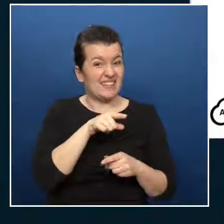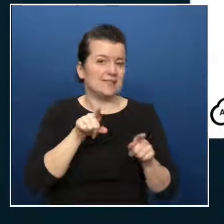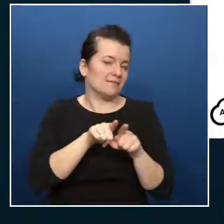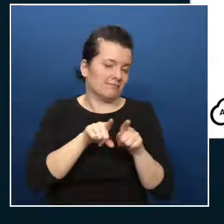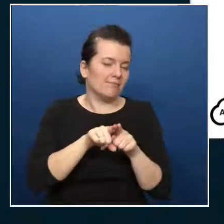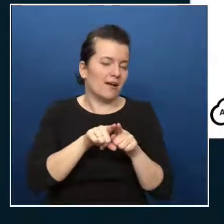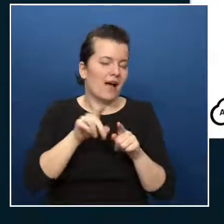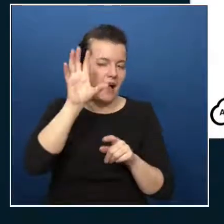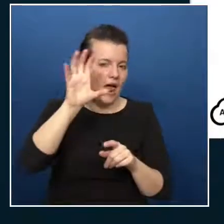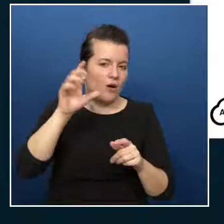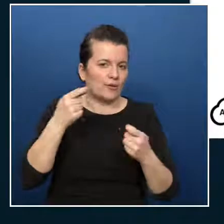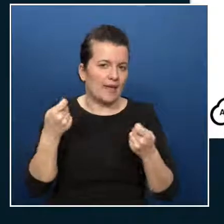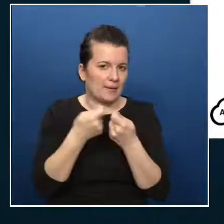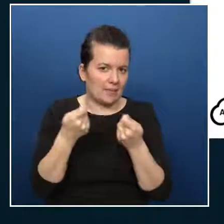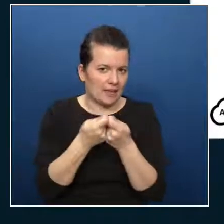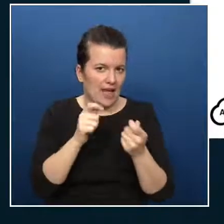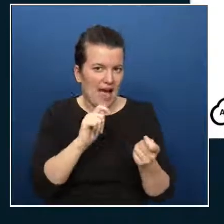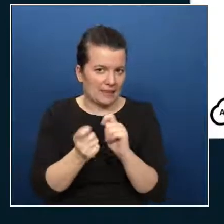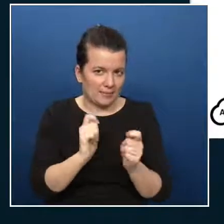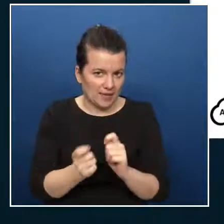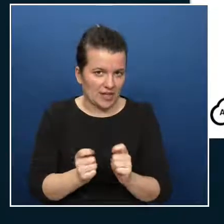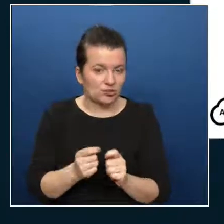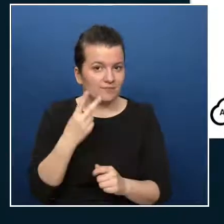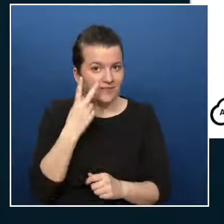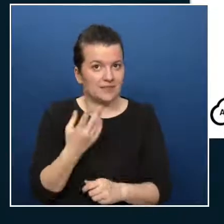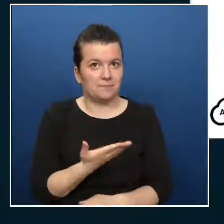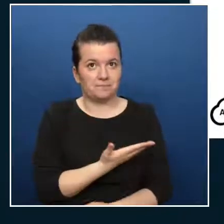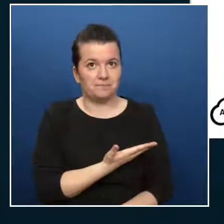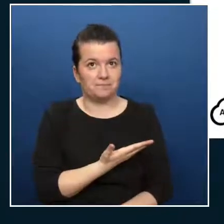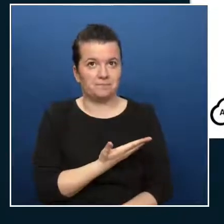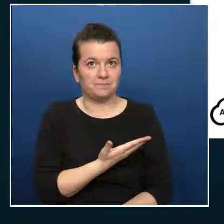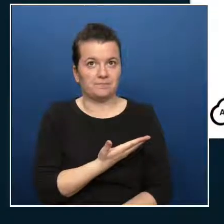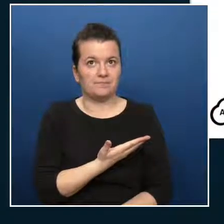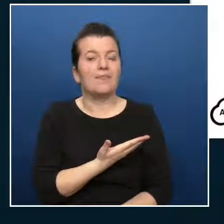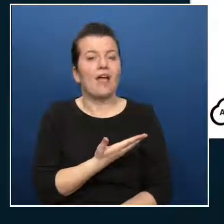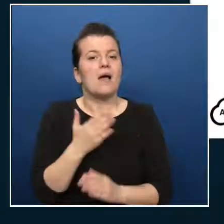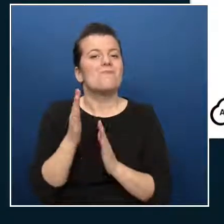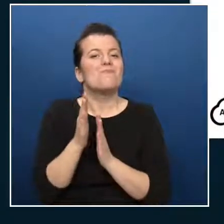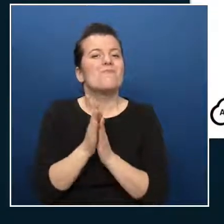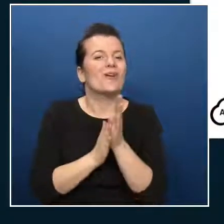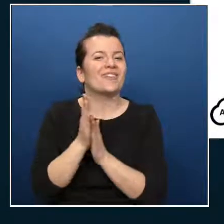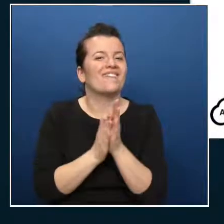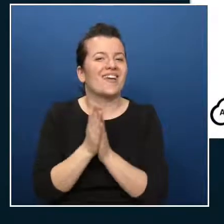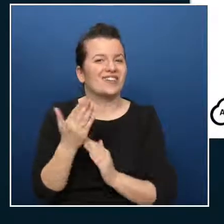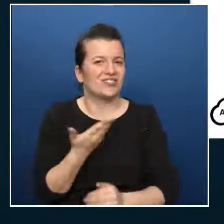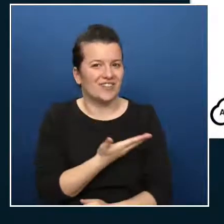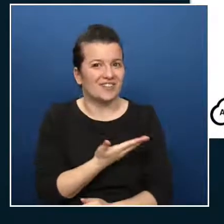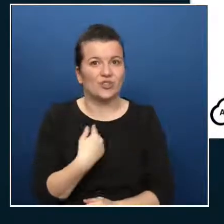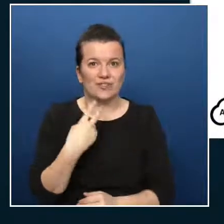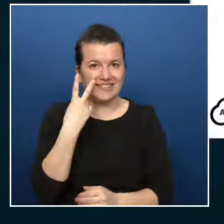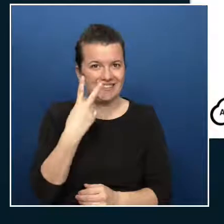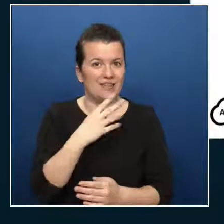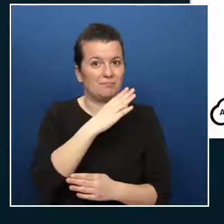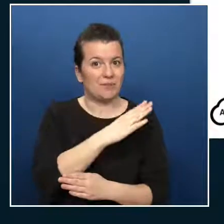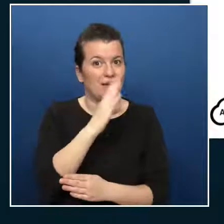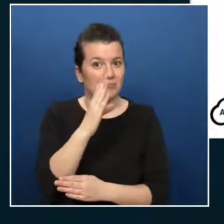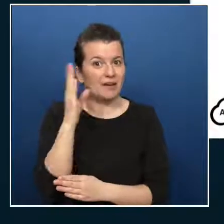the cloud migration motivations. So there are motivations